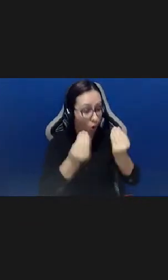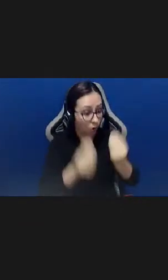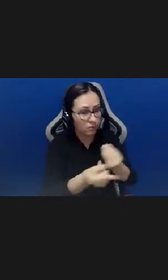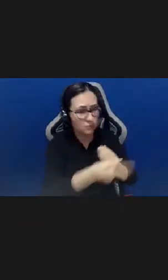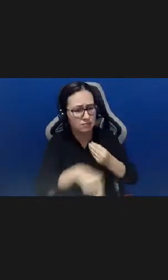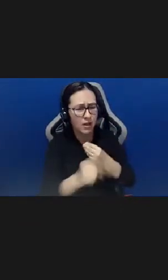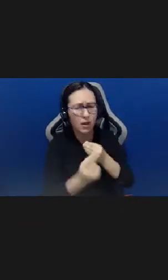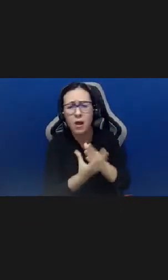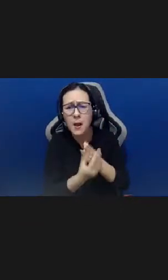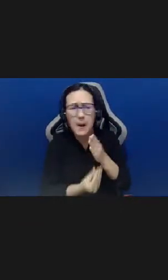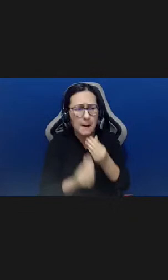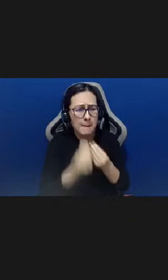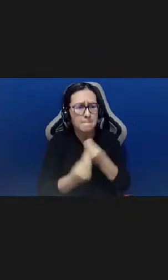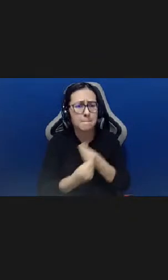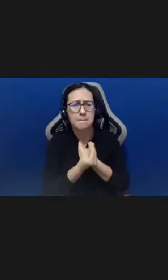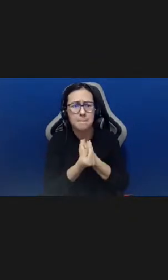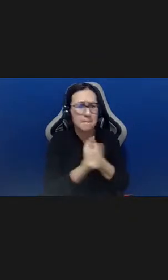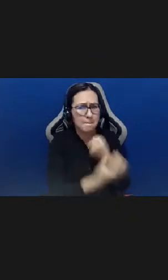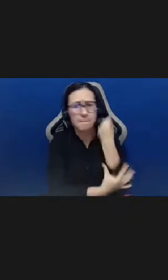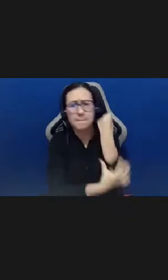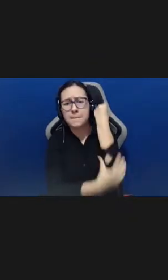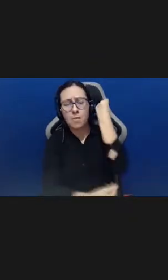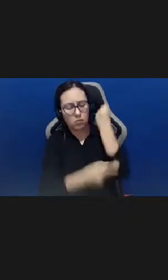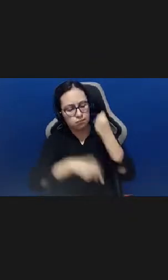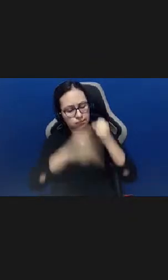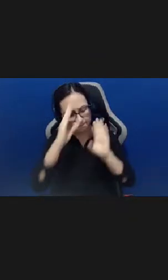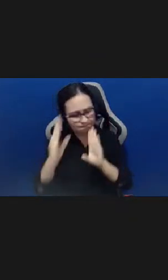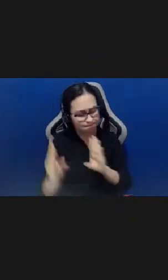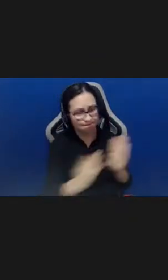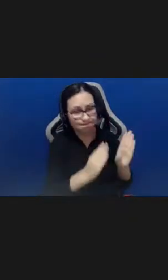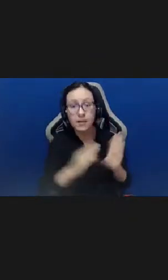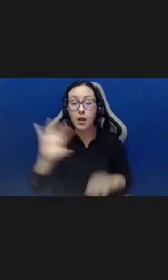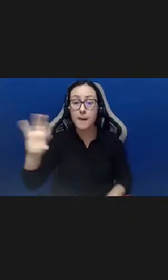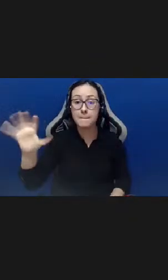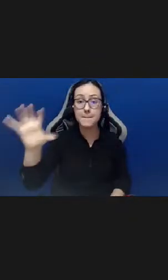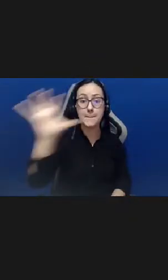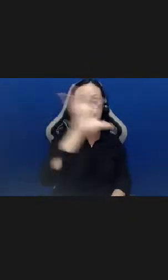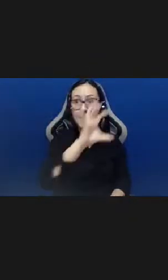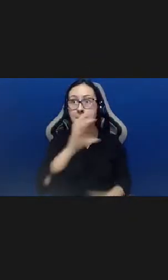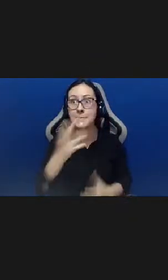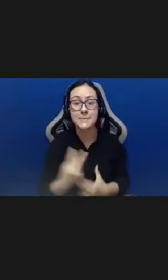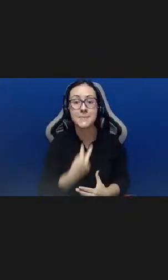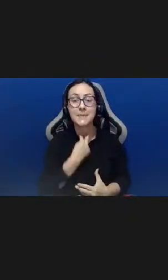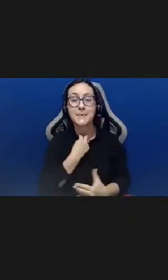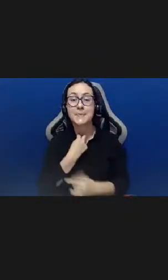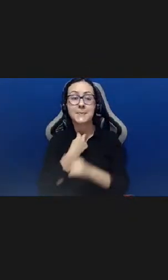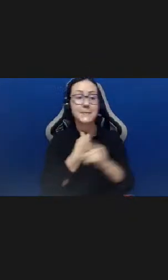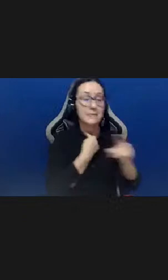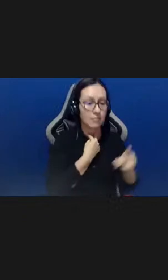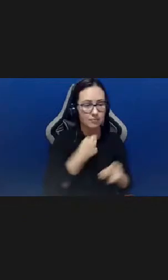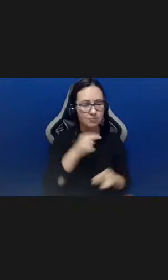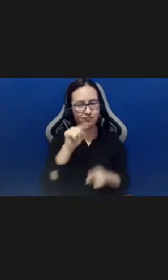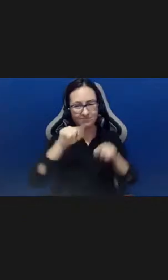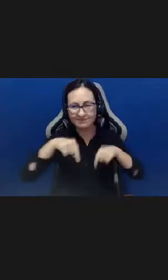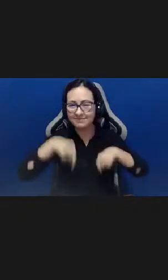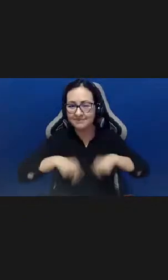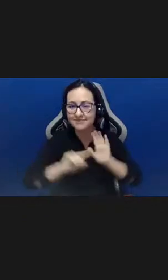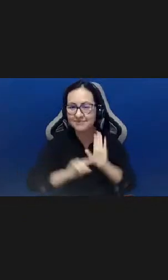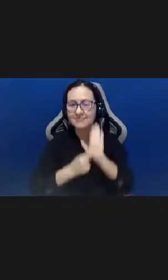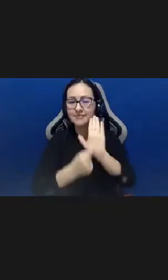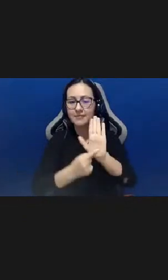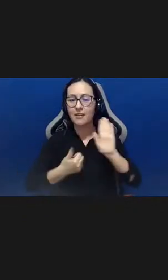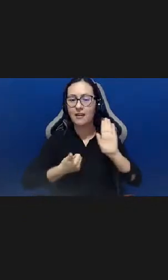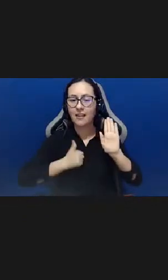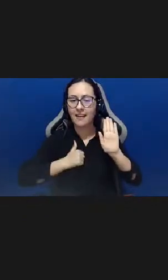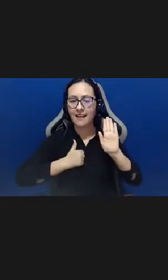not been able to do that. In the case of Canada, we can expect the impact of infections to